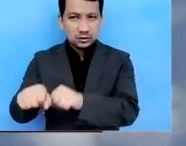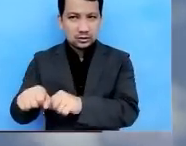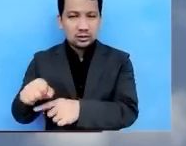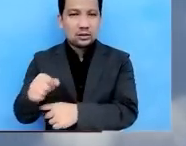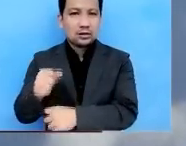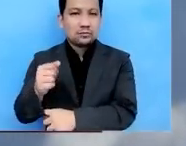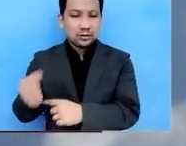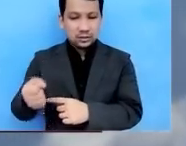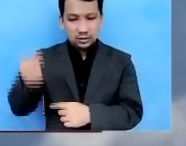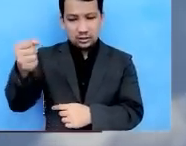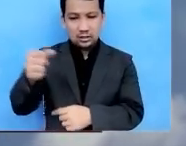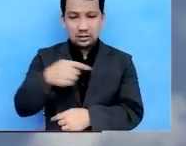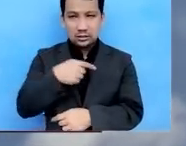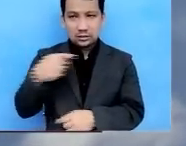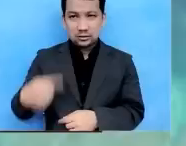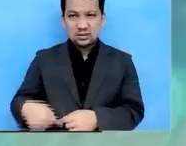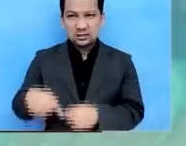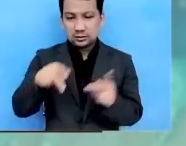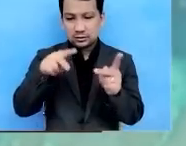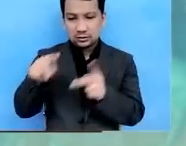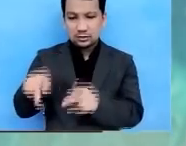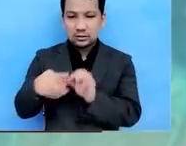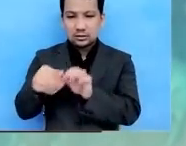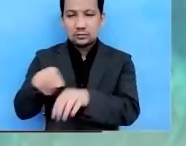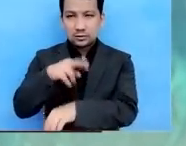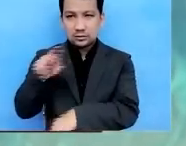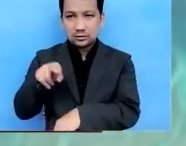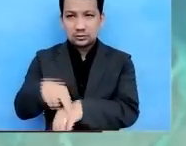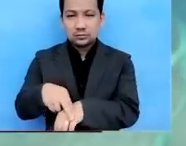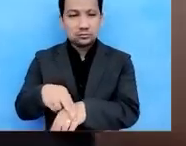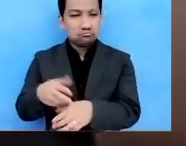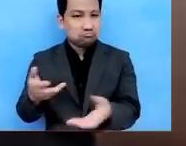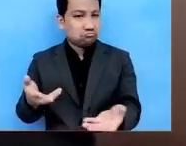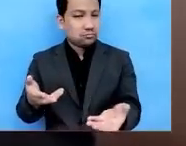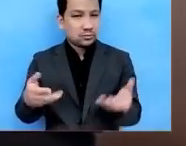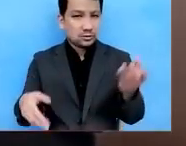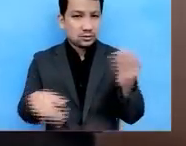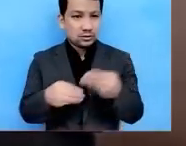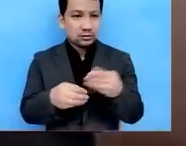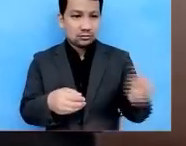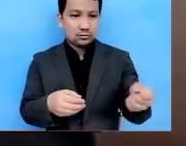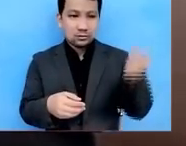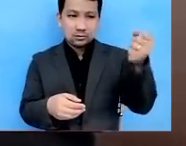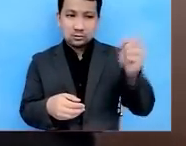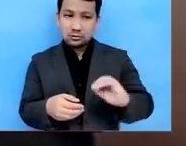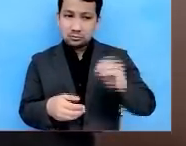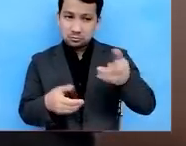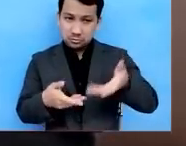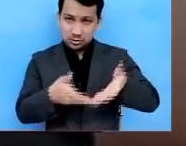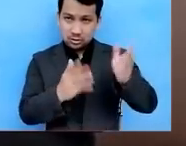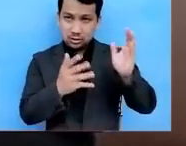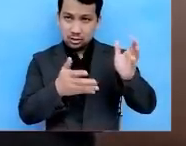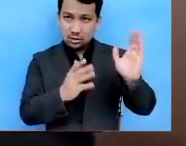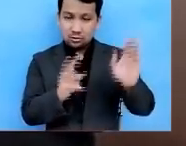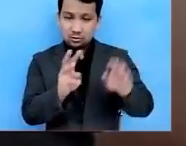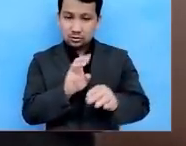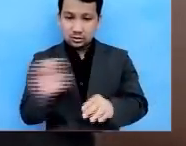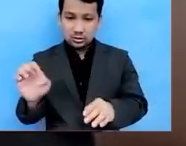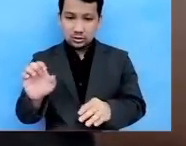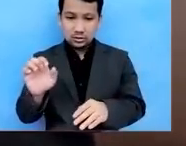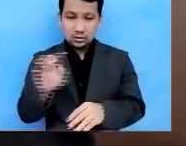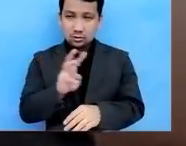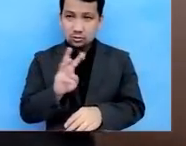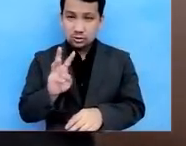ng China ang malaking bahagi ng rehiyon. So we have given up all claims, East Sector and West Sector, in